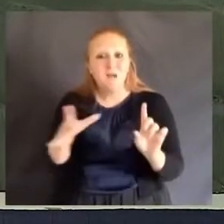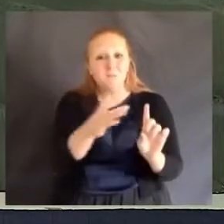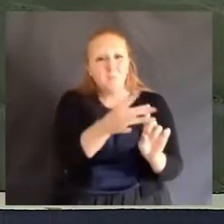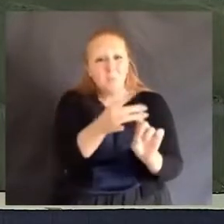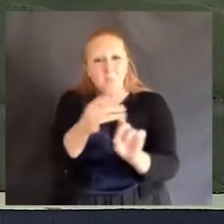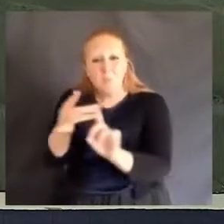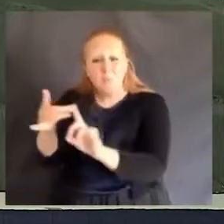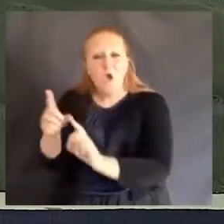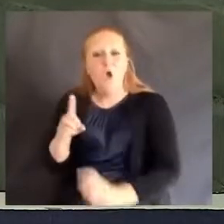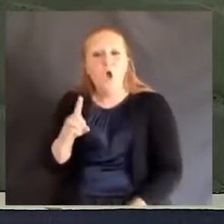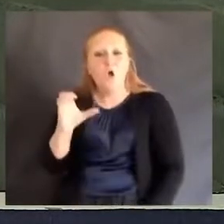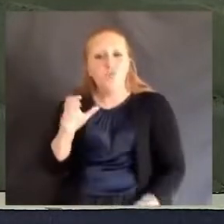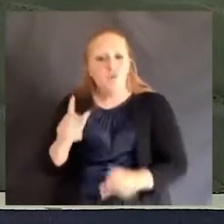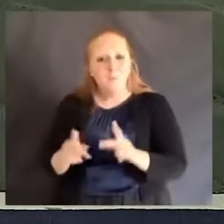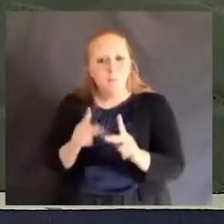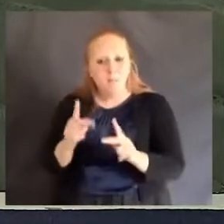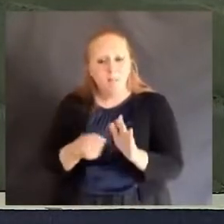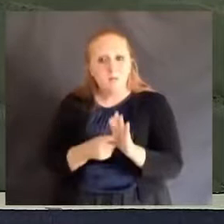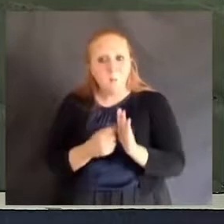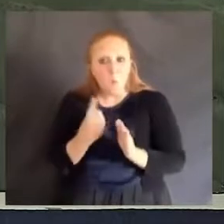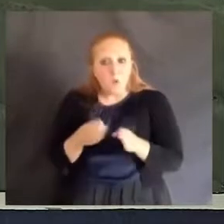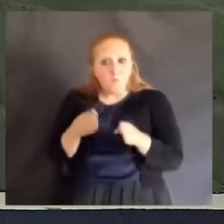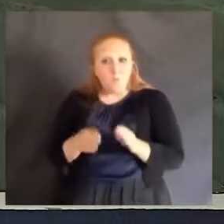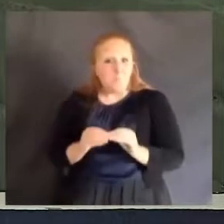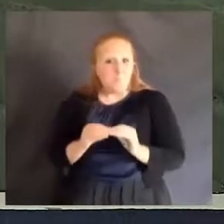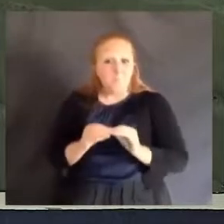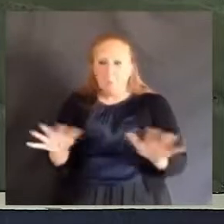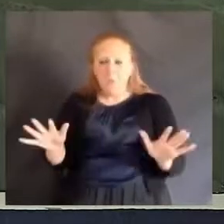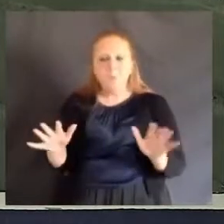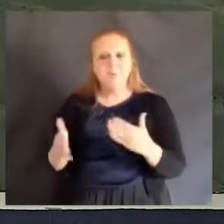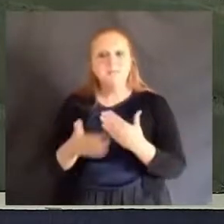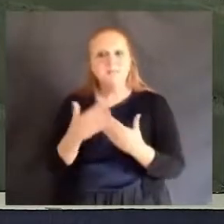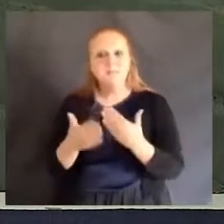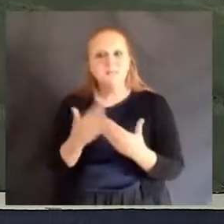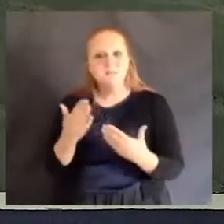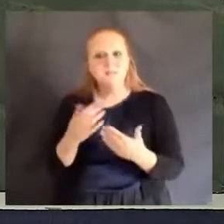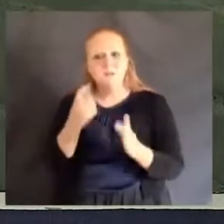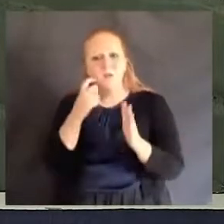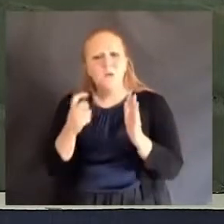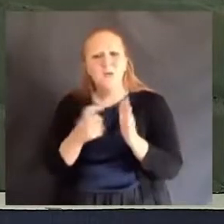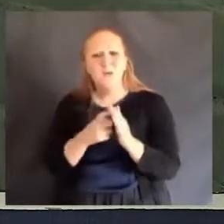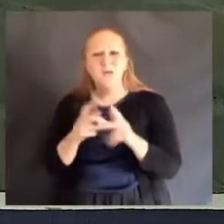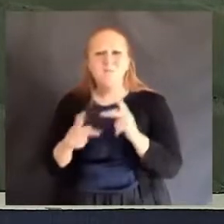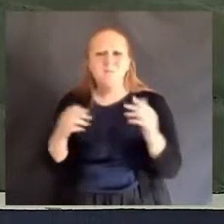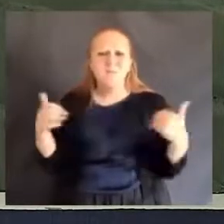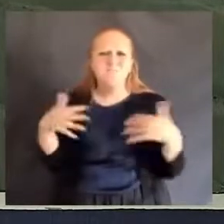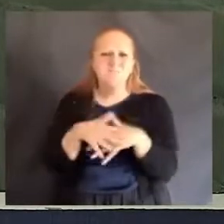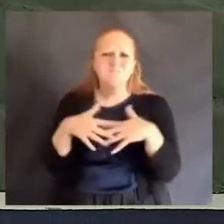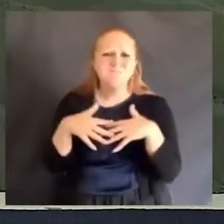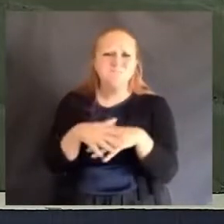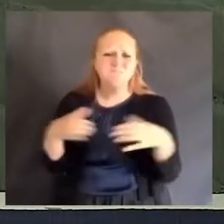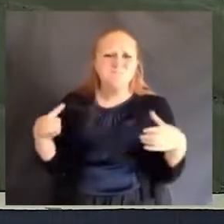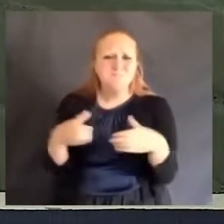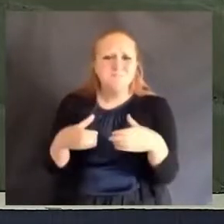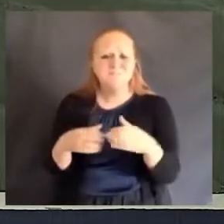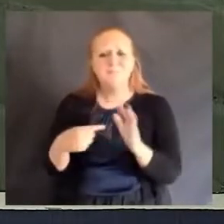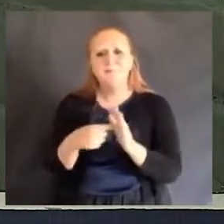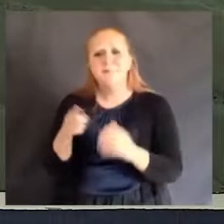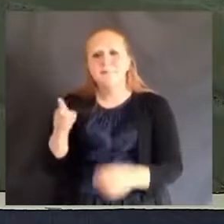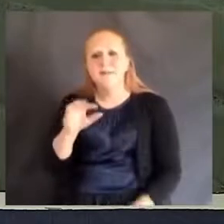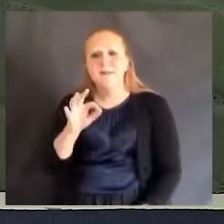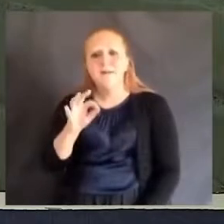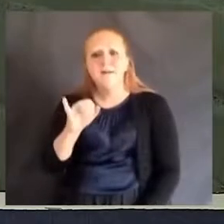That's all it takes. You see those mass gatherings, you see Fire Island or downtown Manhattan